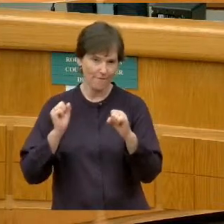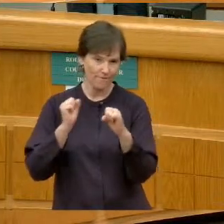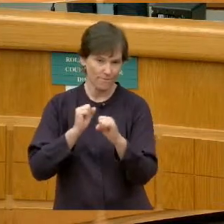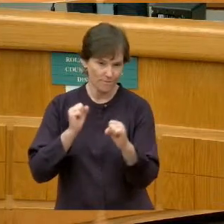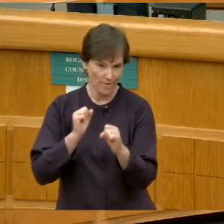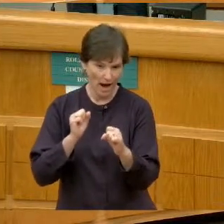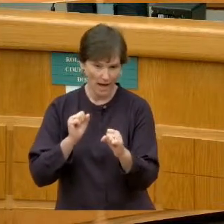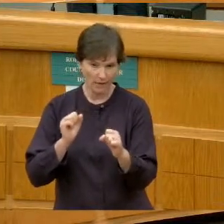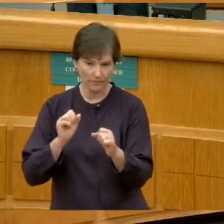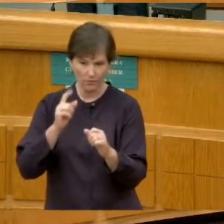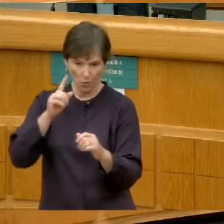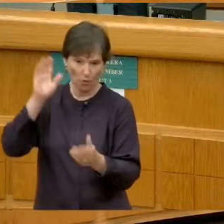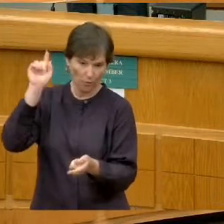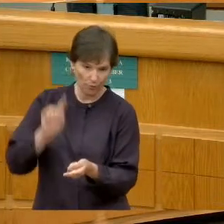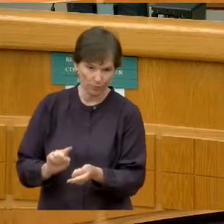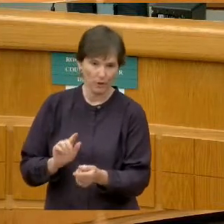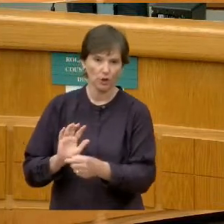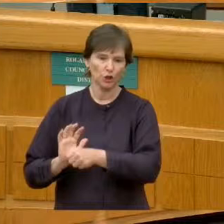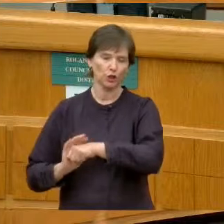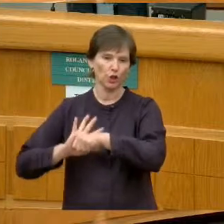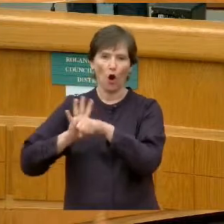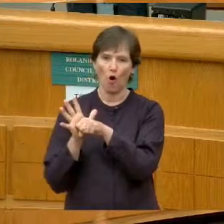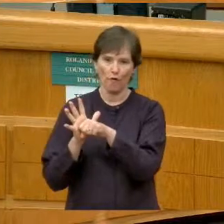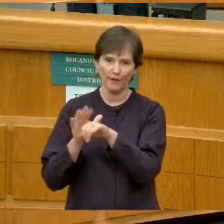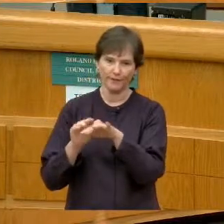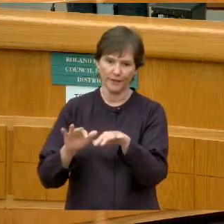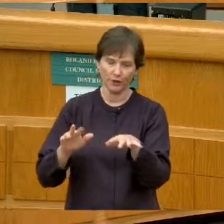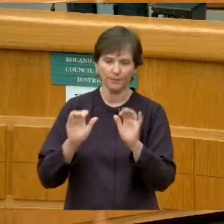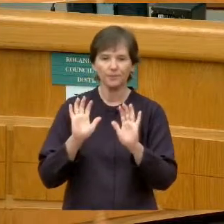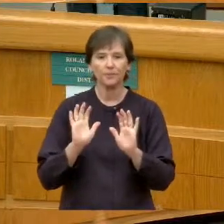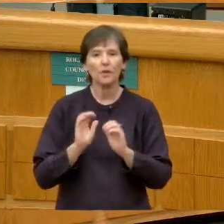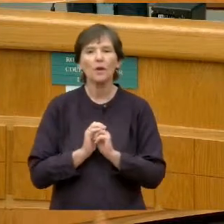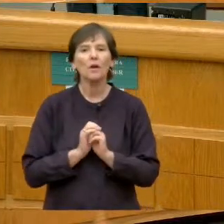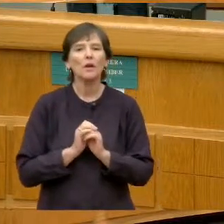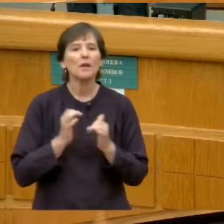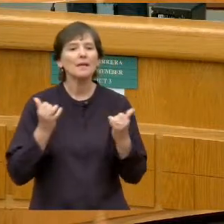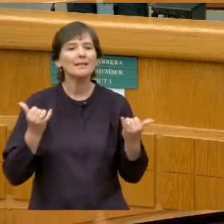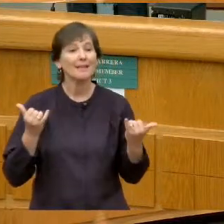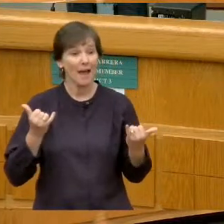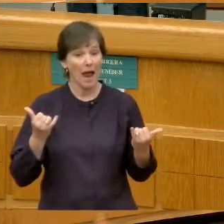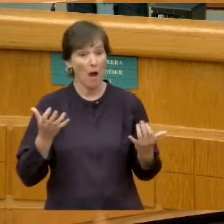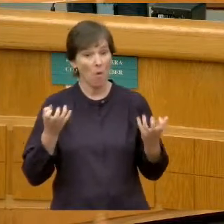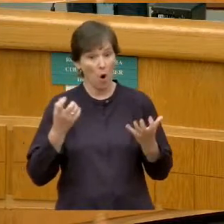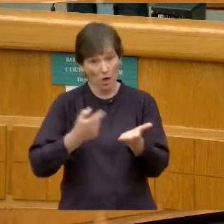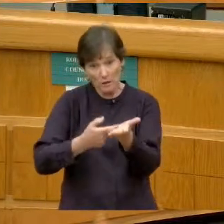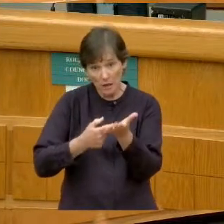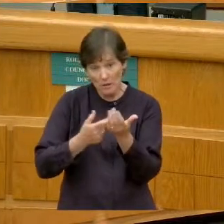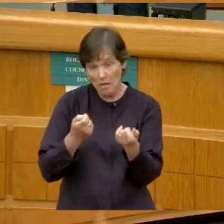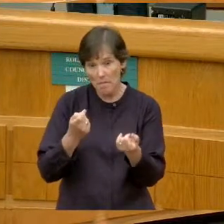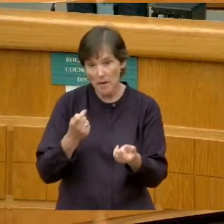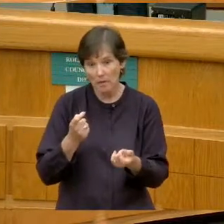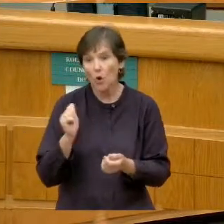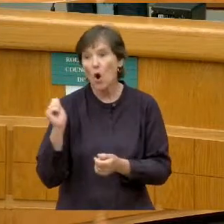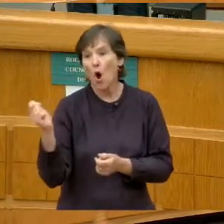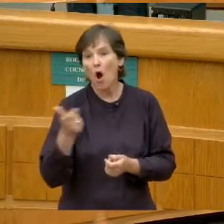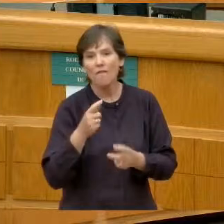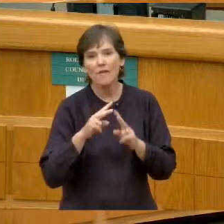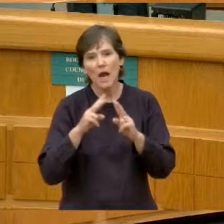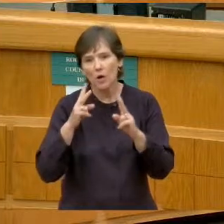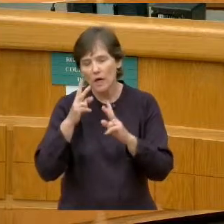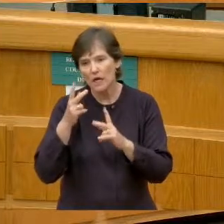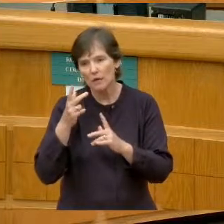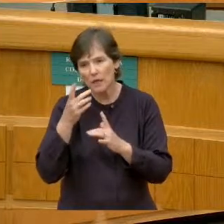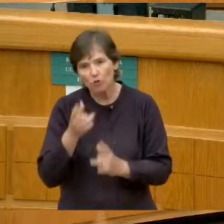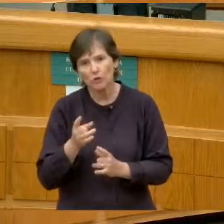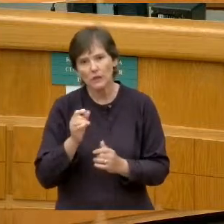what I wanted to talk to you a little bit about today is that we're all very interested in our testing